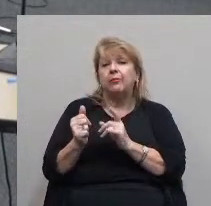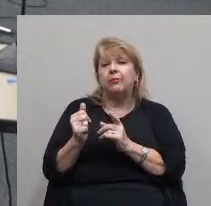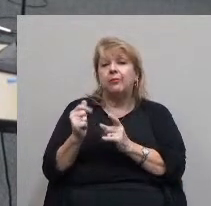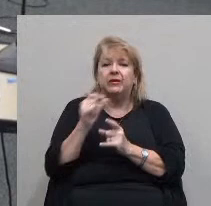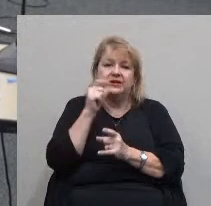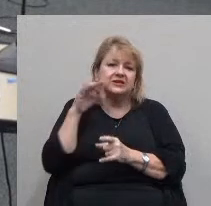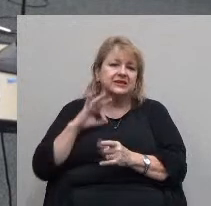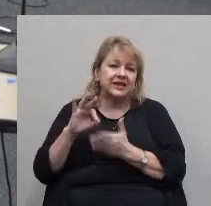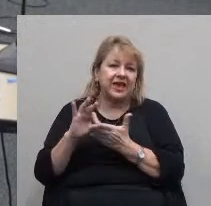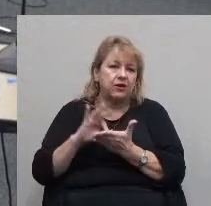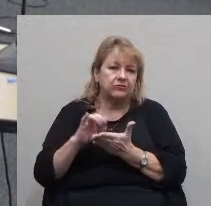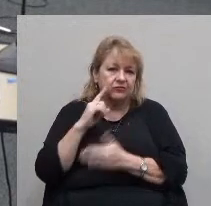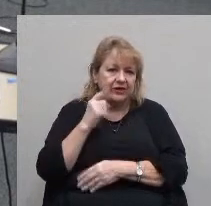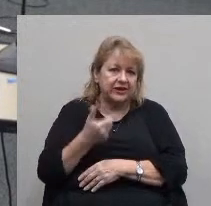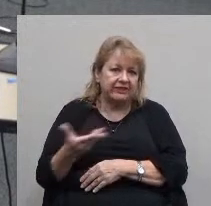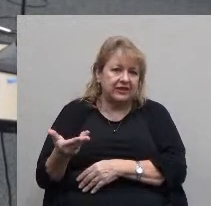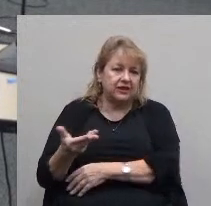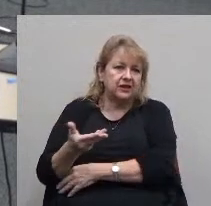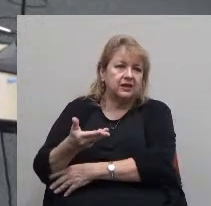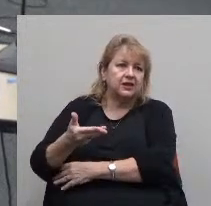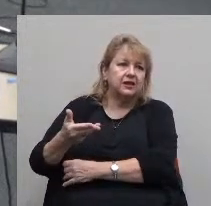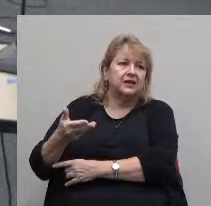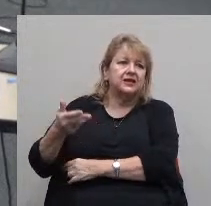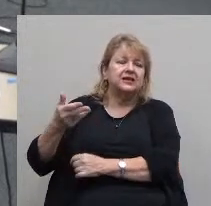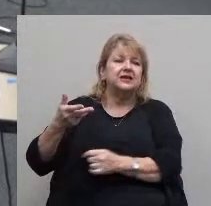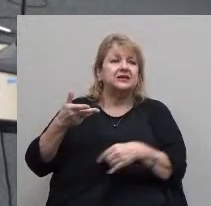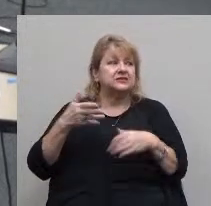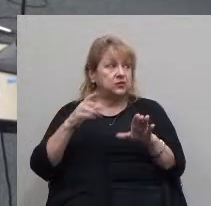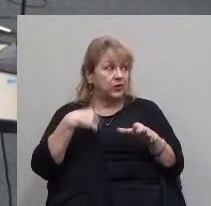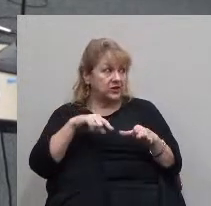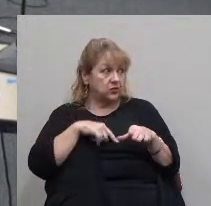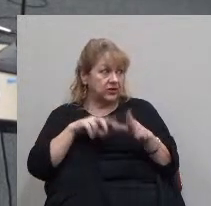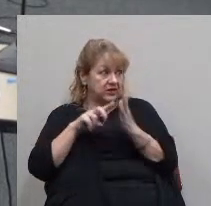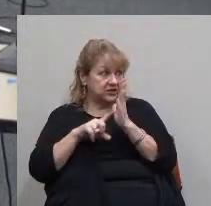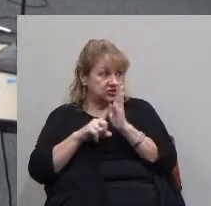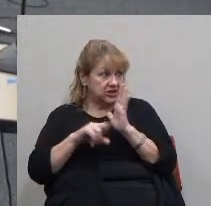courses. So is there, I don't know if there's a way we can look at this a little bit